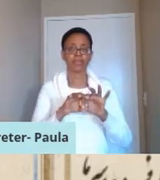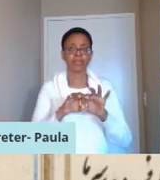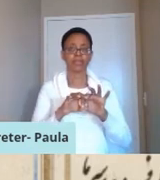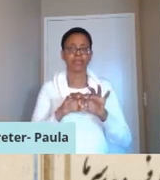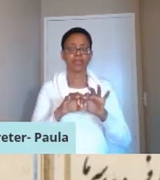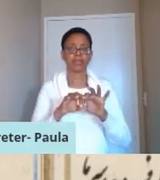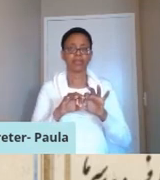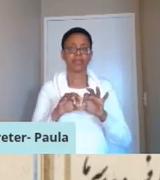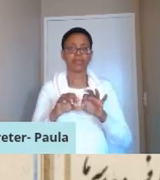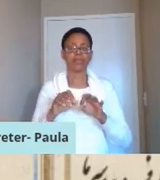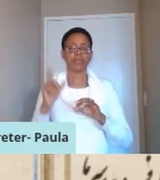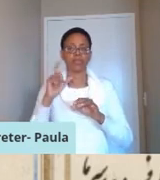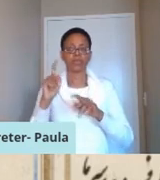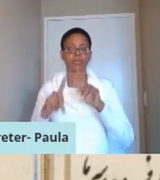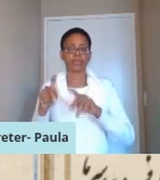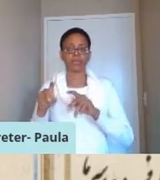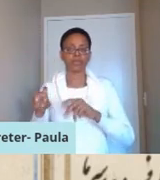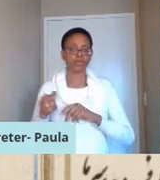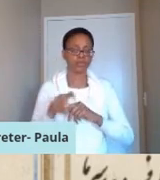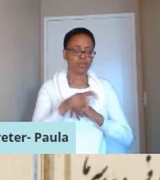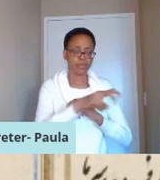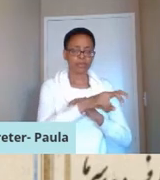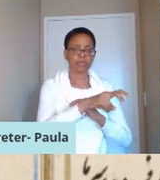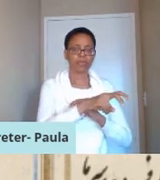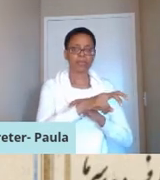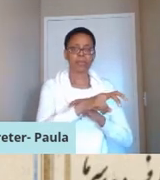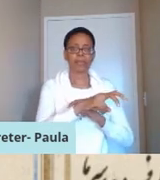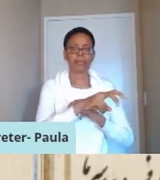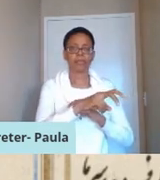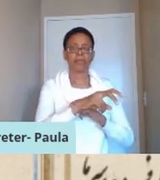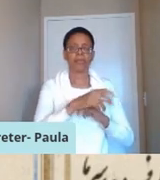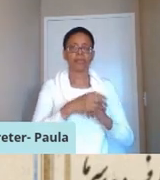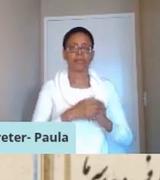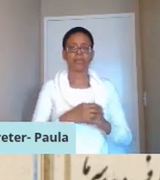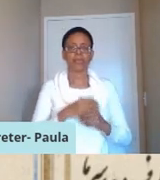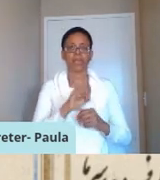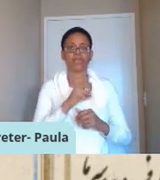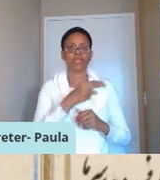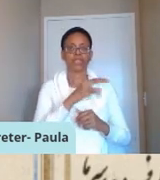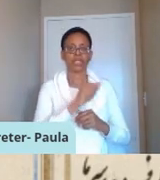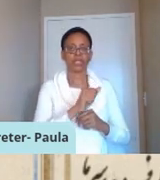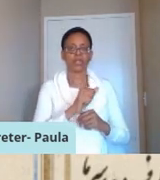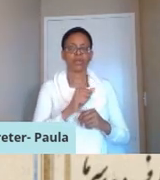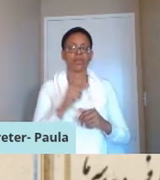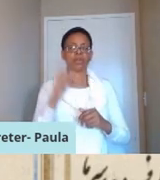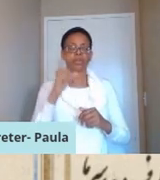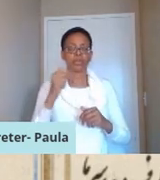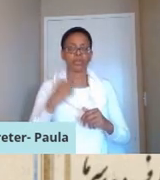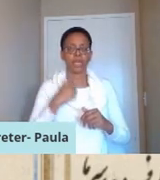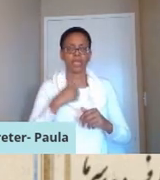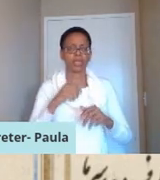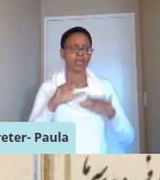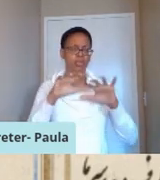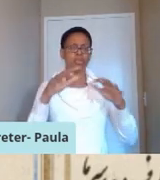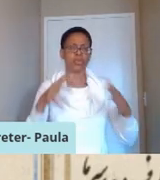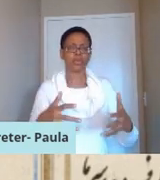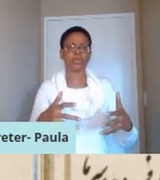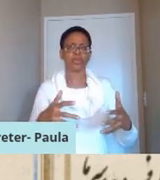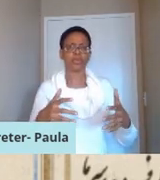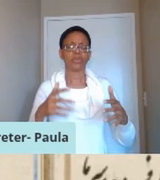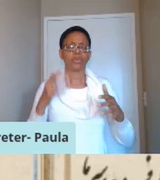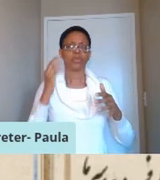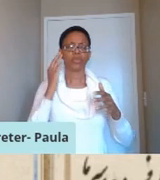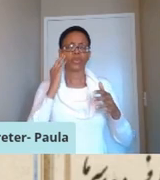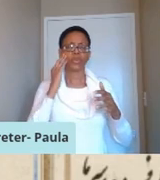migration of early Muslims. The Shia Muslims in Canada and also all around the world, we know that